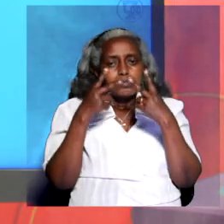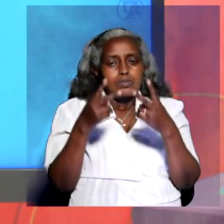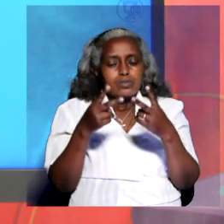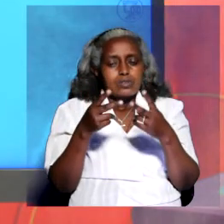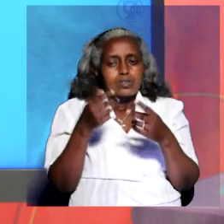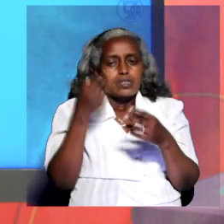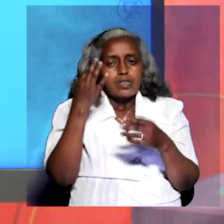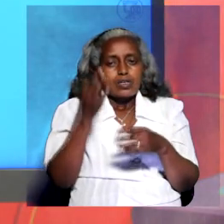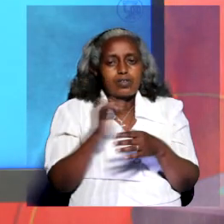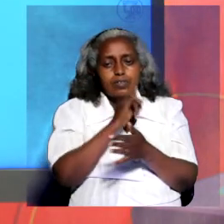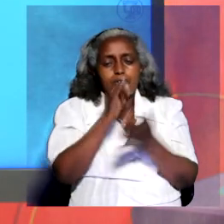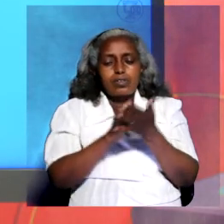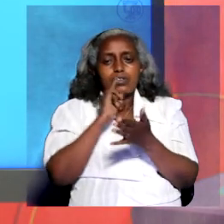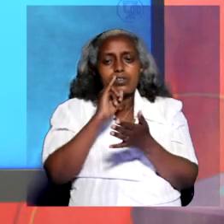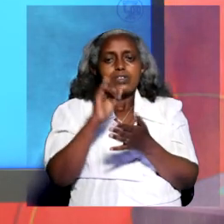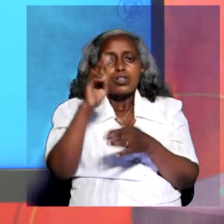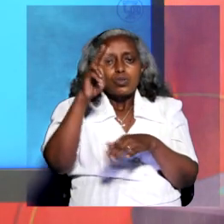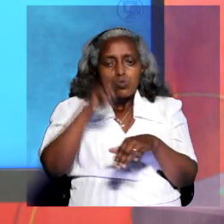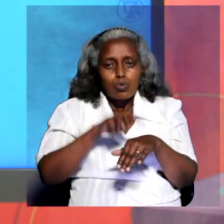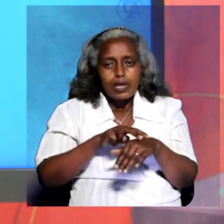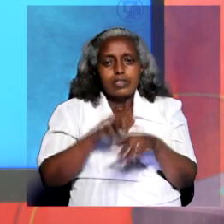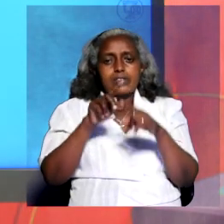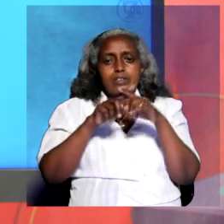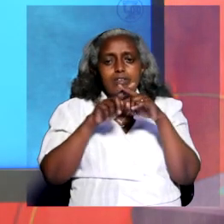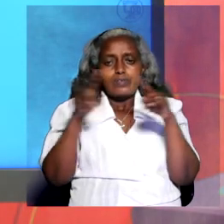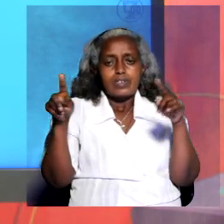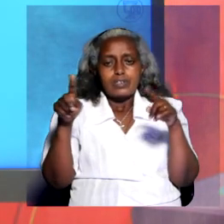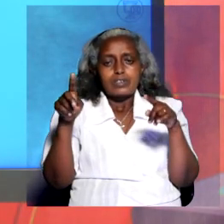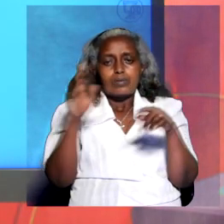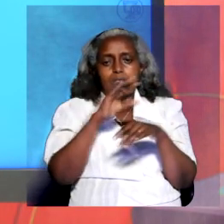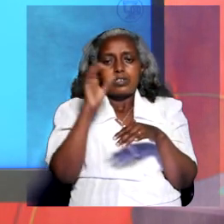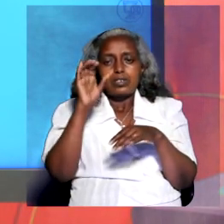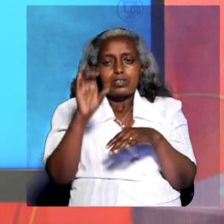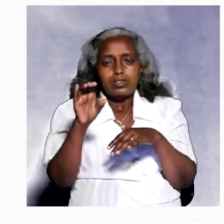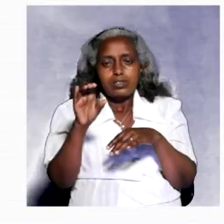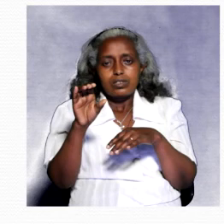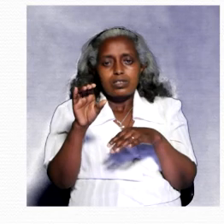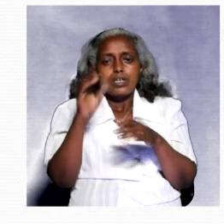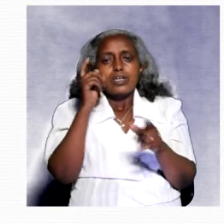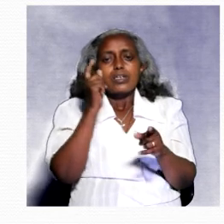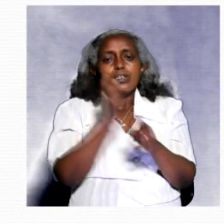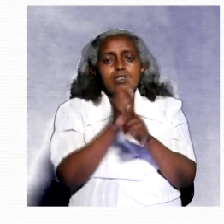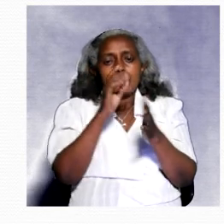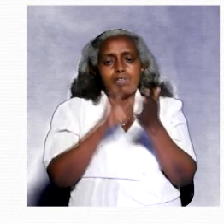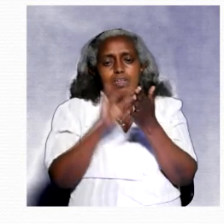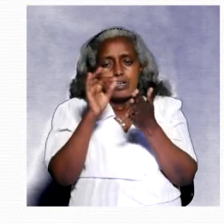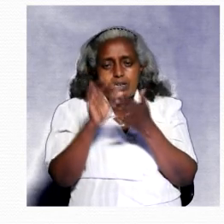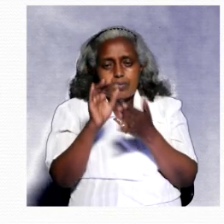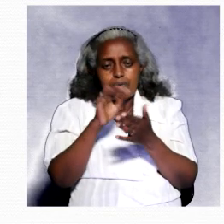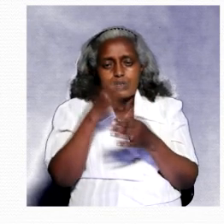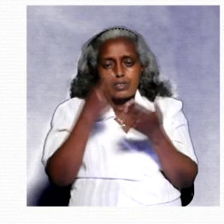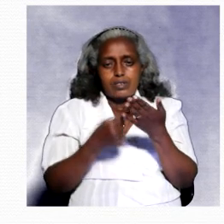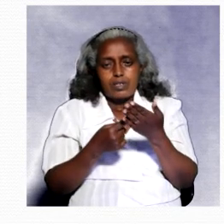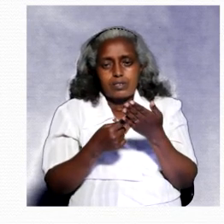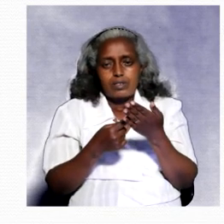Suppose f is it is twice differentiable and c is critical number.